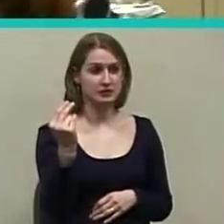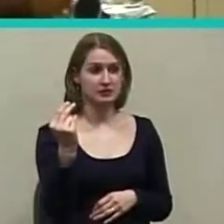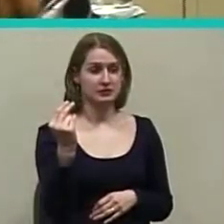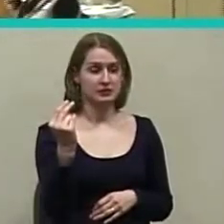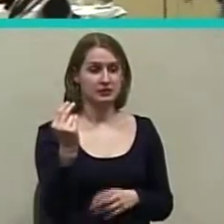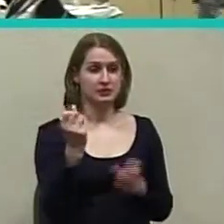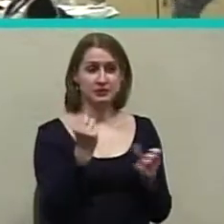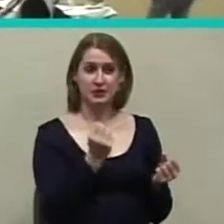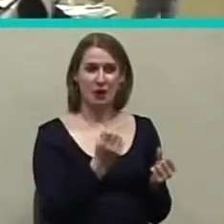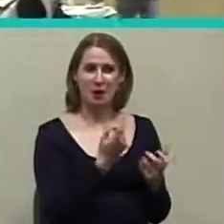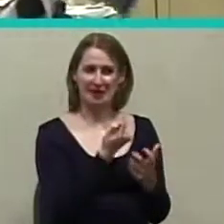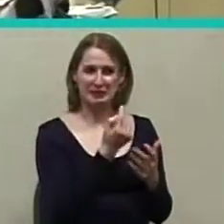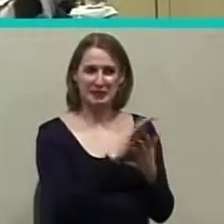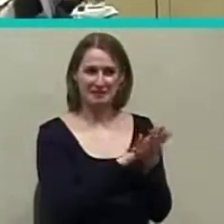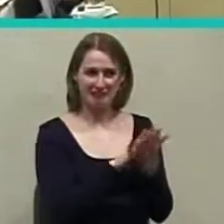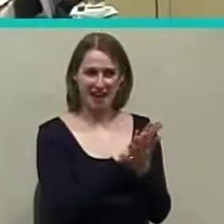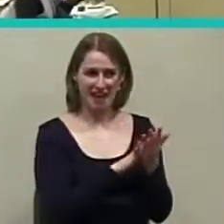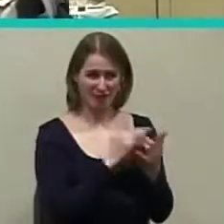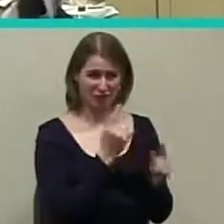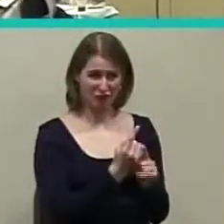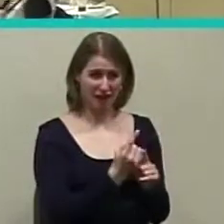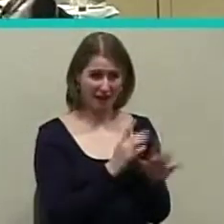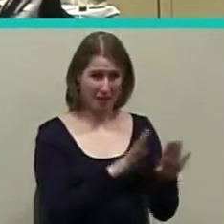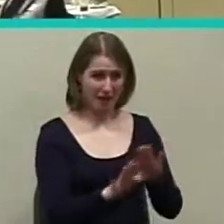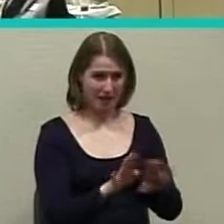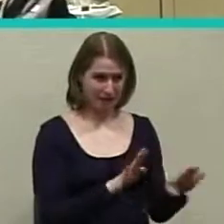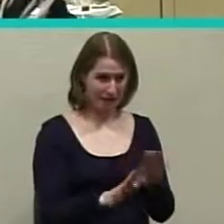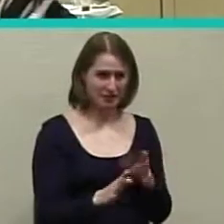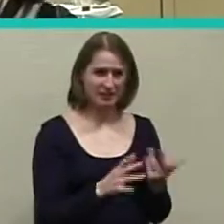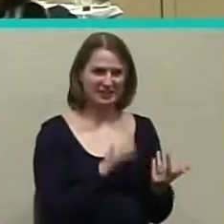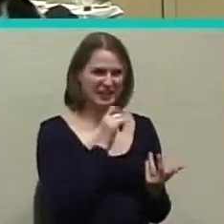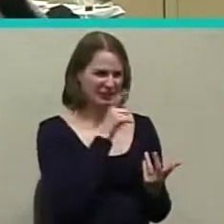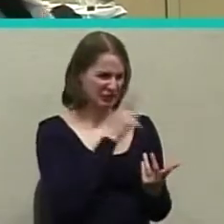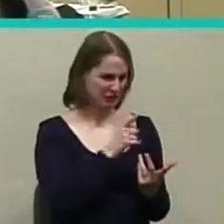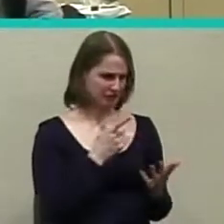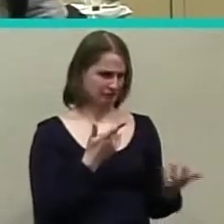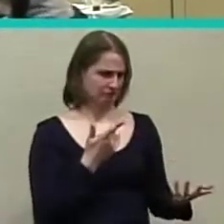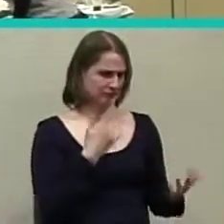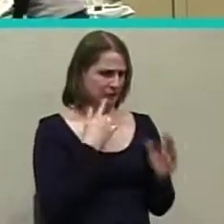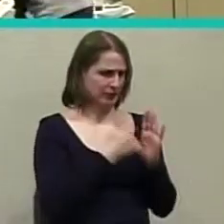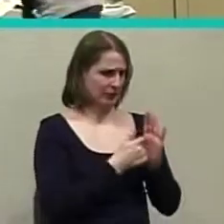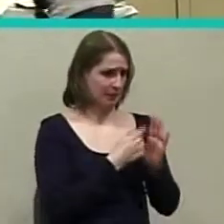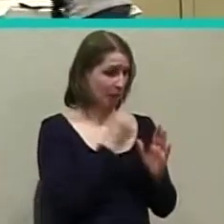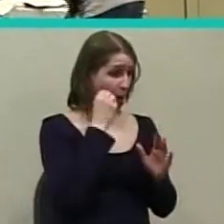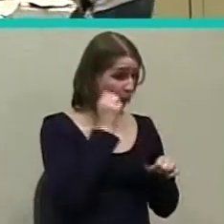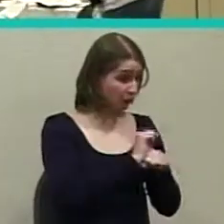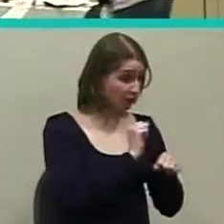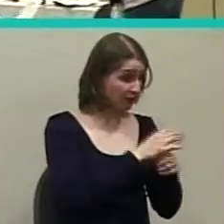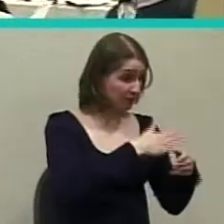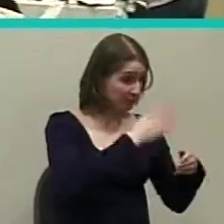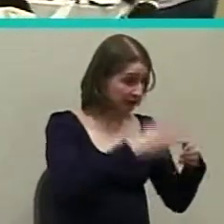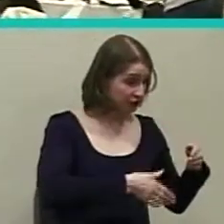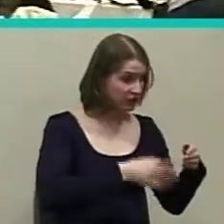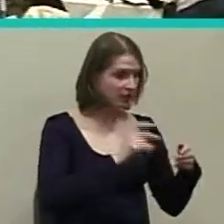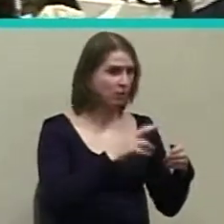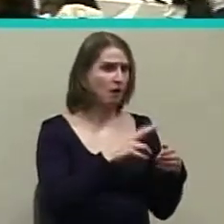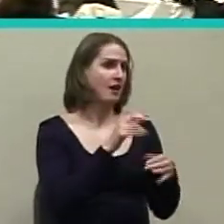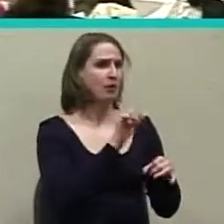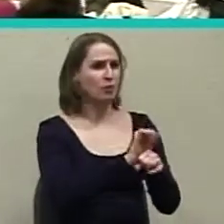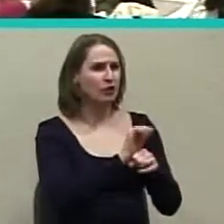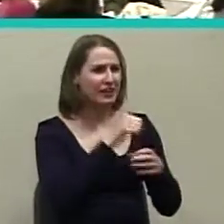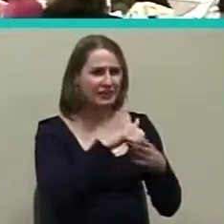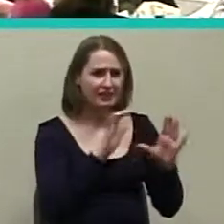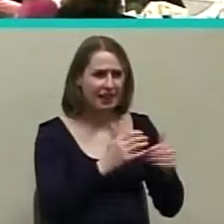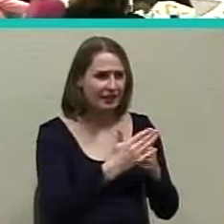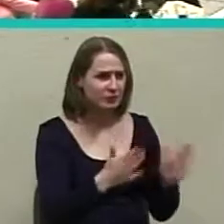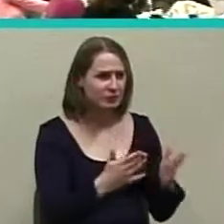Okay, so they're a little bit vague, right, in terms of what's going on. We're not really sure. Like, for example, is it the homework completion? Is it the task in the classroom?